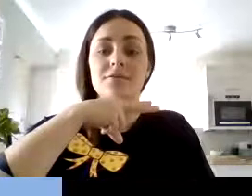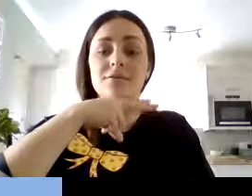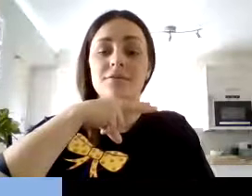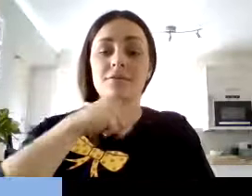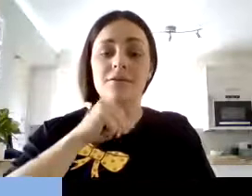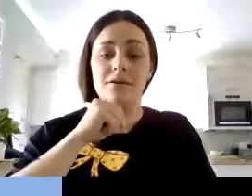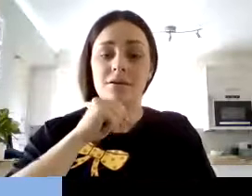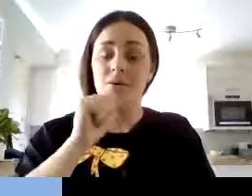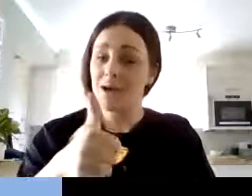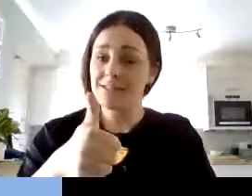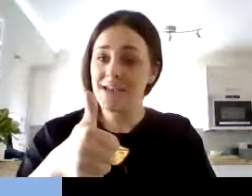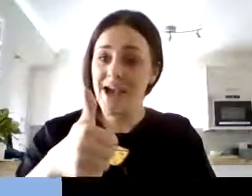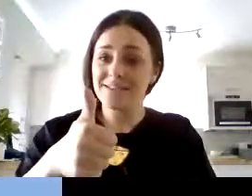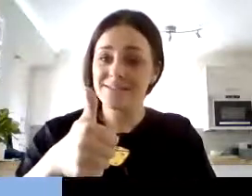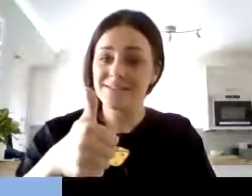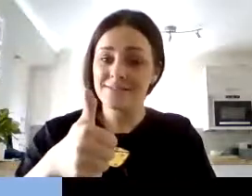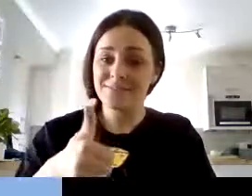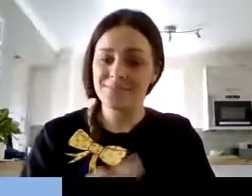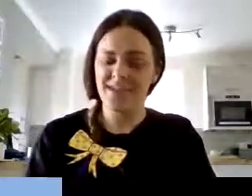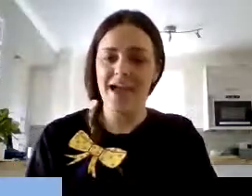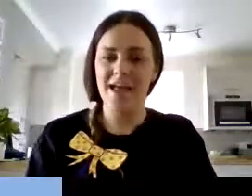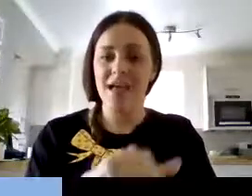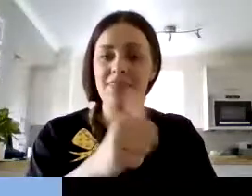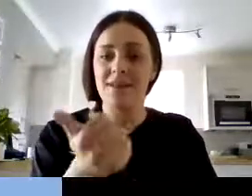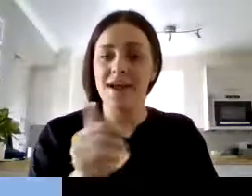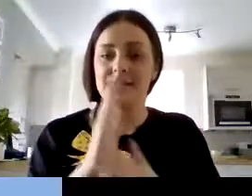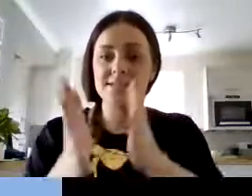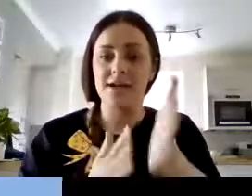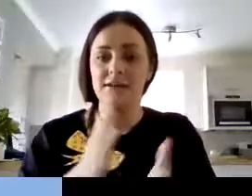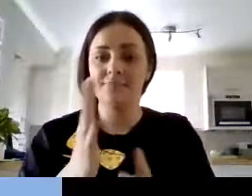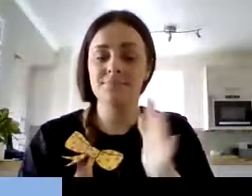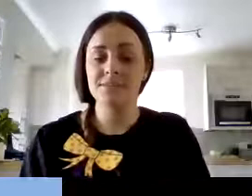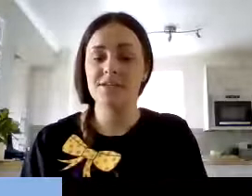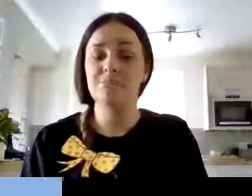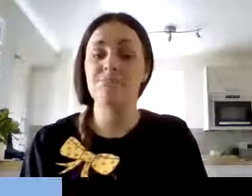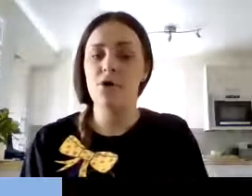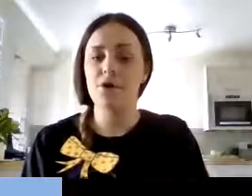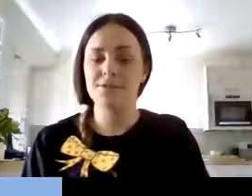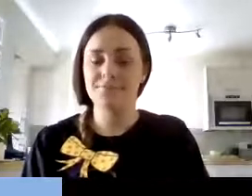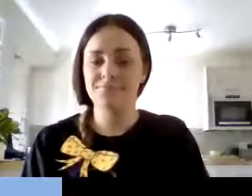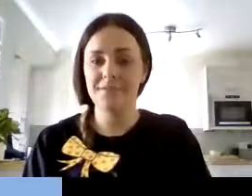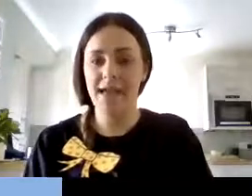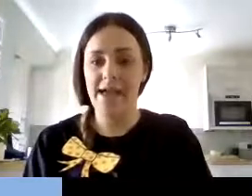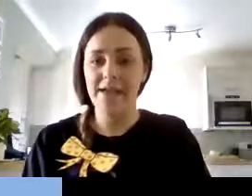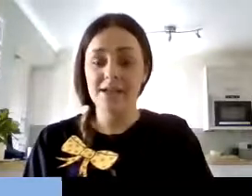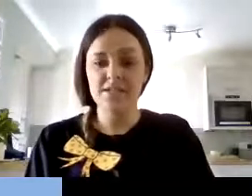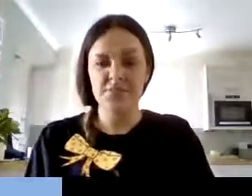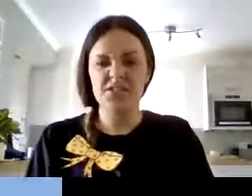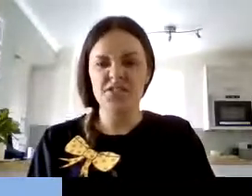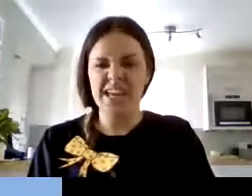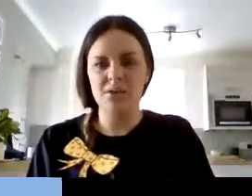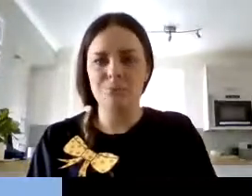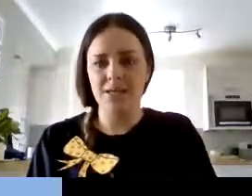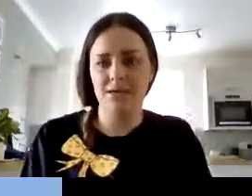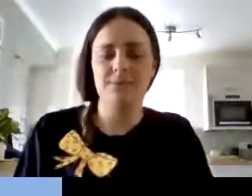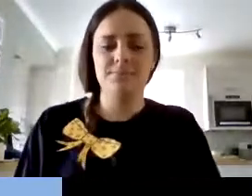Frog. Well done. Okay, the next sign is bird, okay? So we need